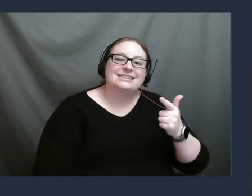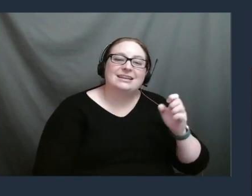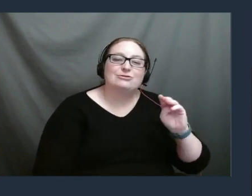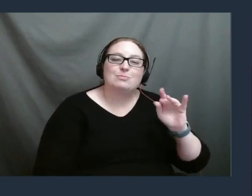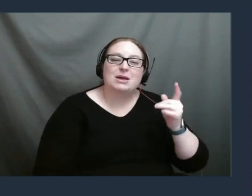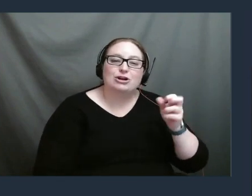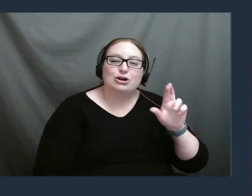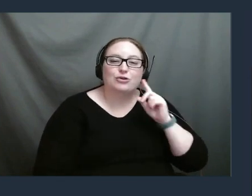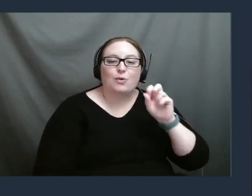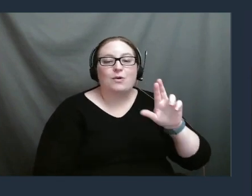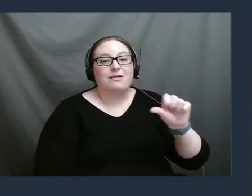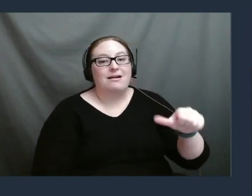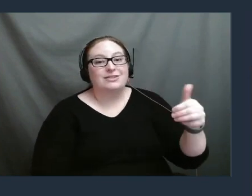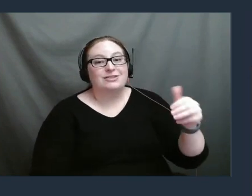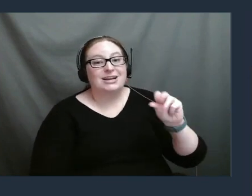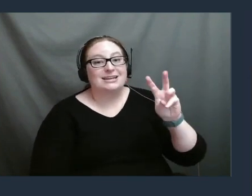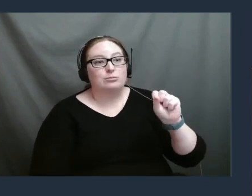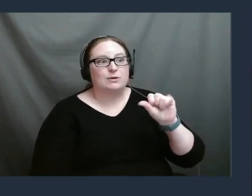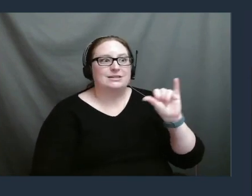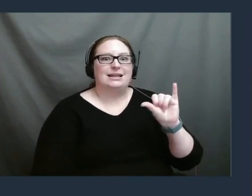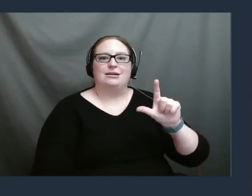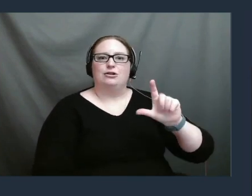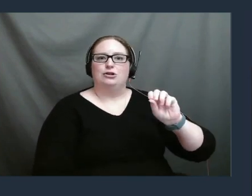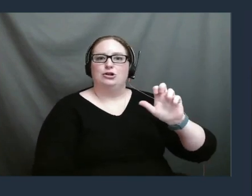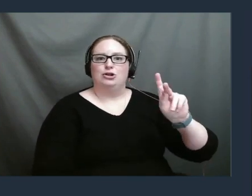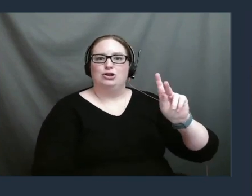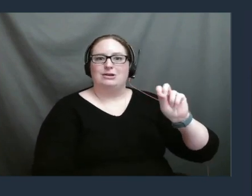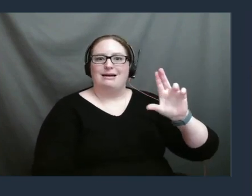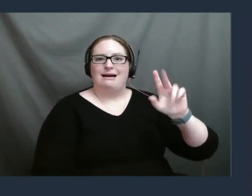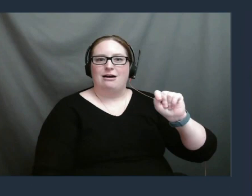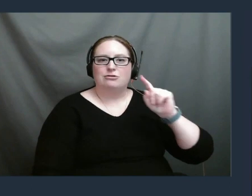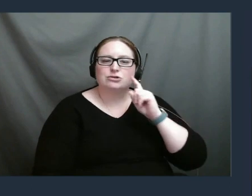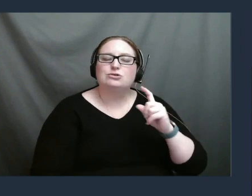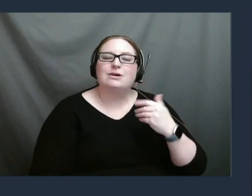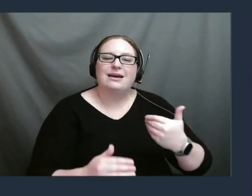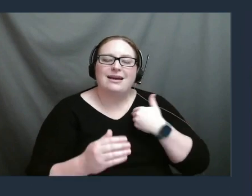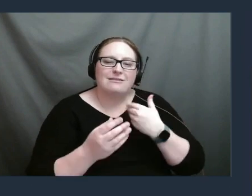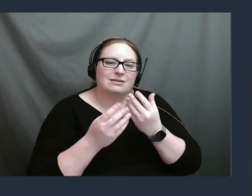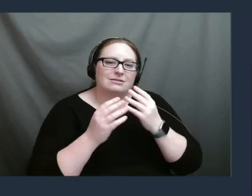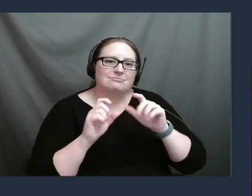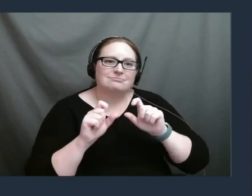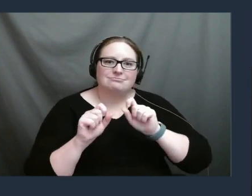Amazon AI services like Lookout to enrich your data with input from a machine learning model.